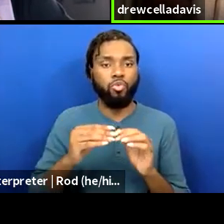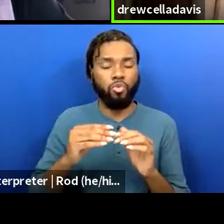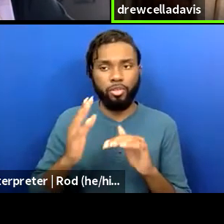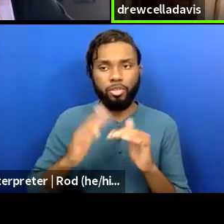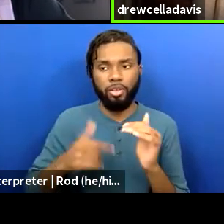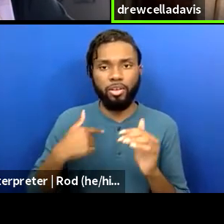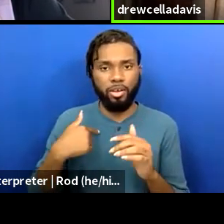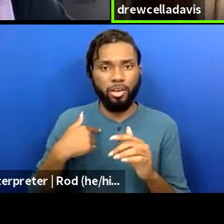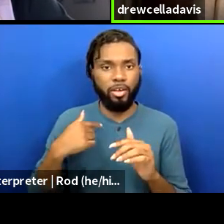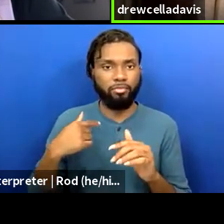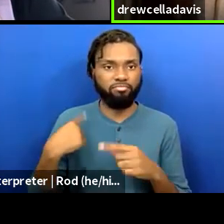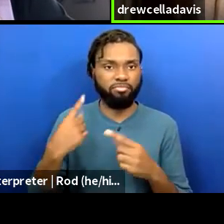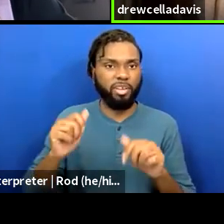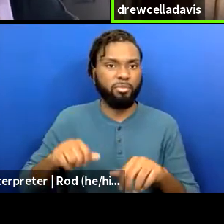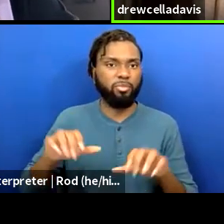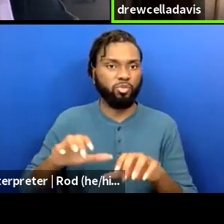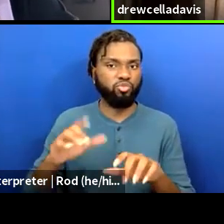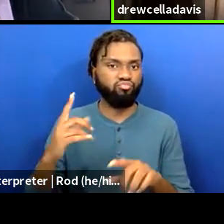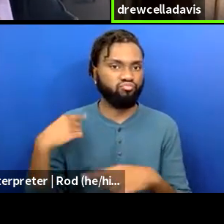in a while.